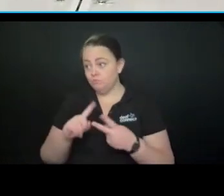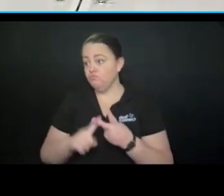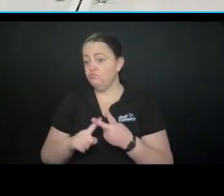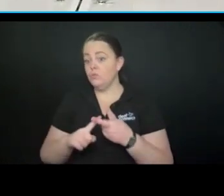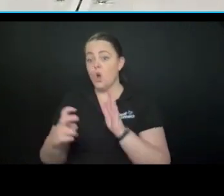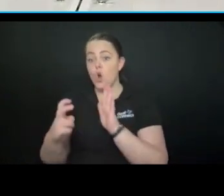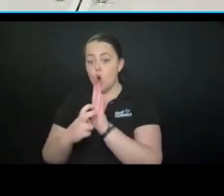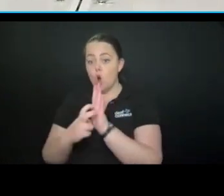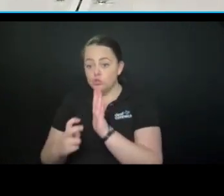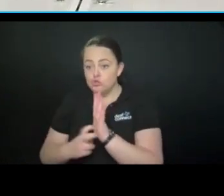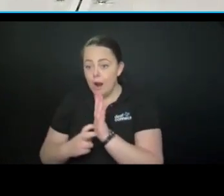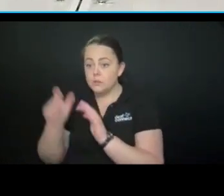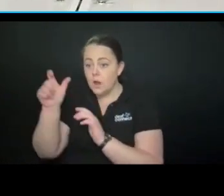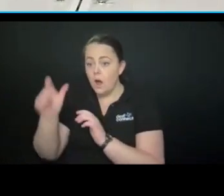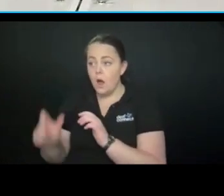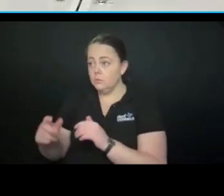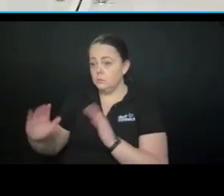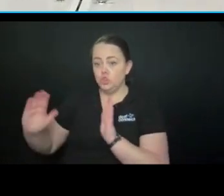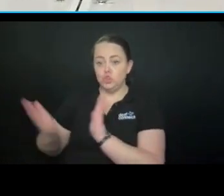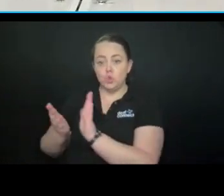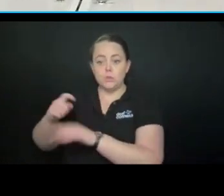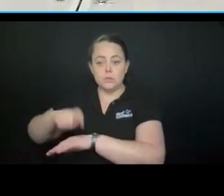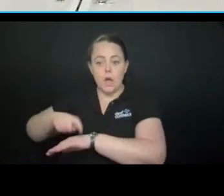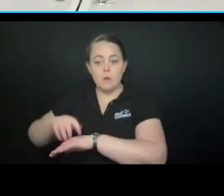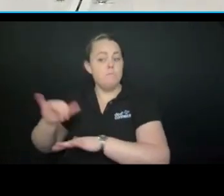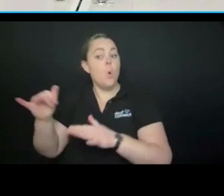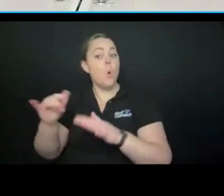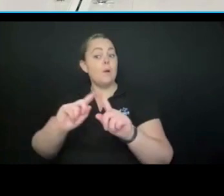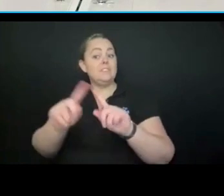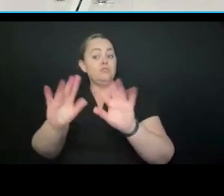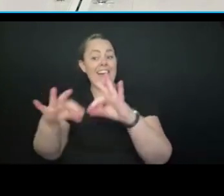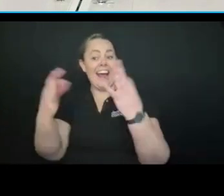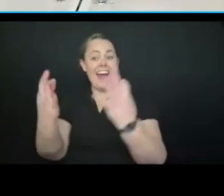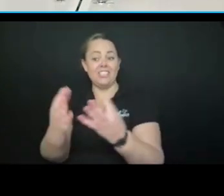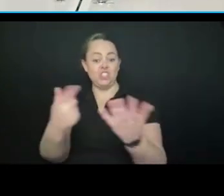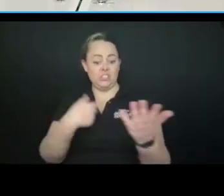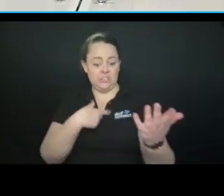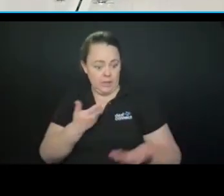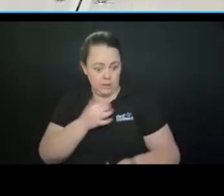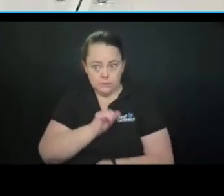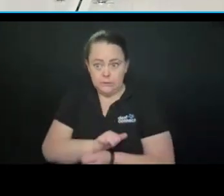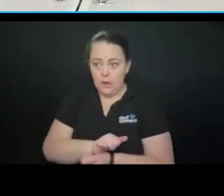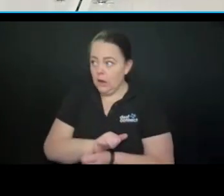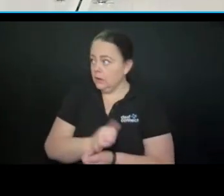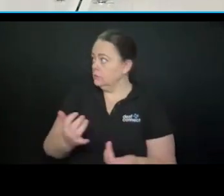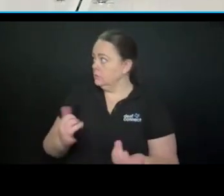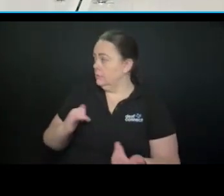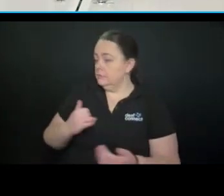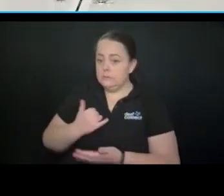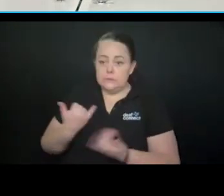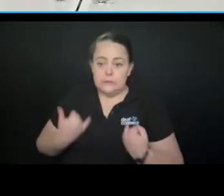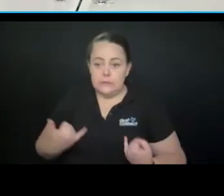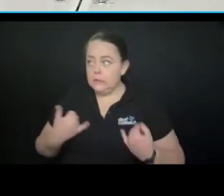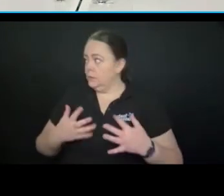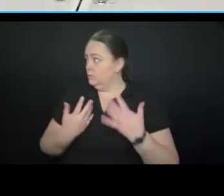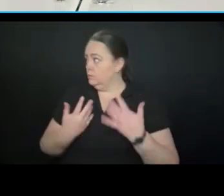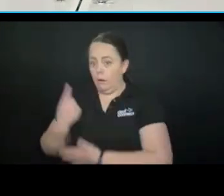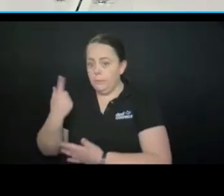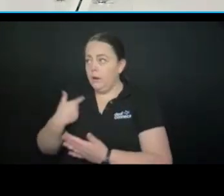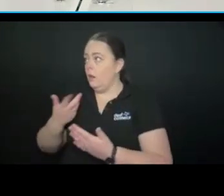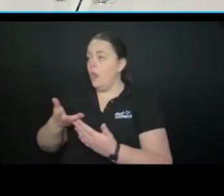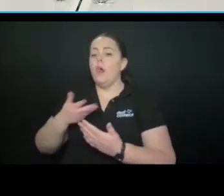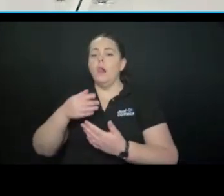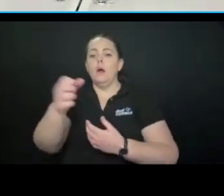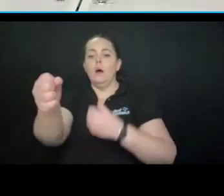agency staff. So worked hours are collected and reported by providers as part of the quarterly financial reports. If